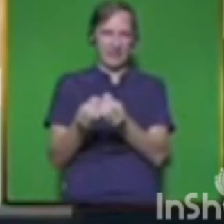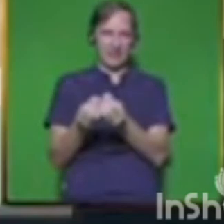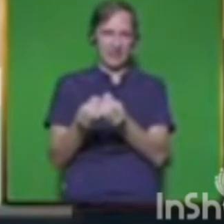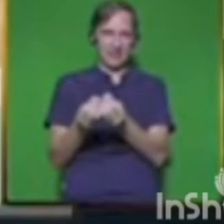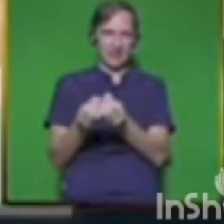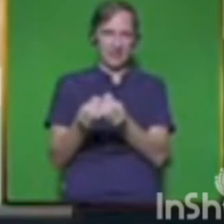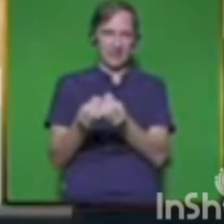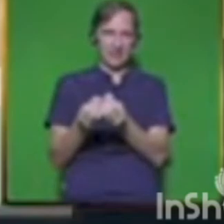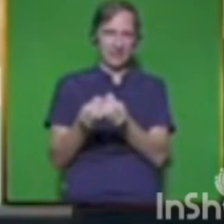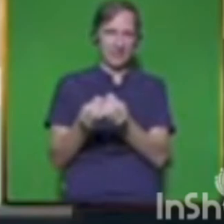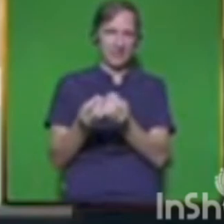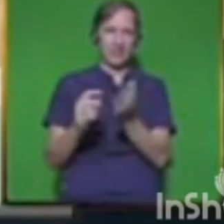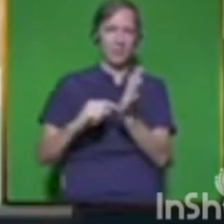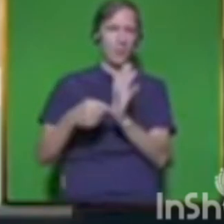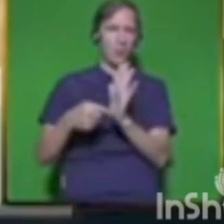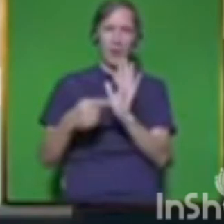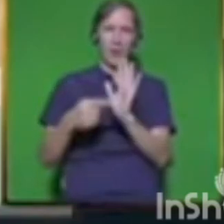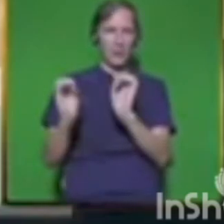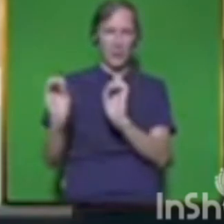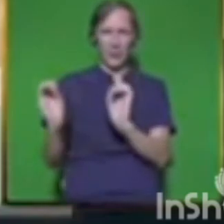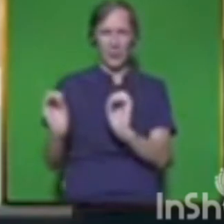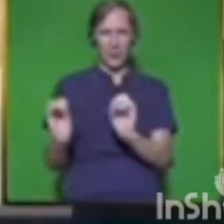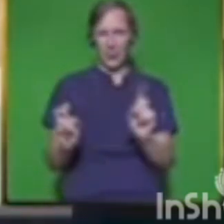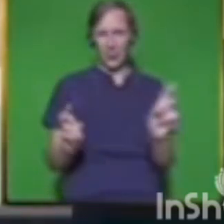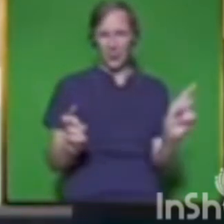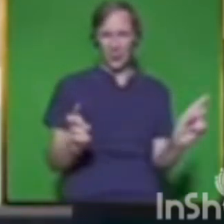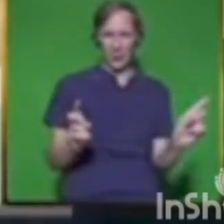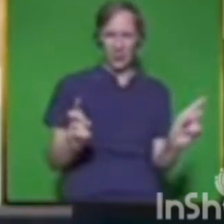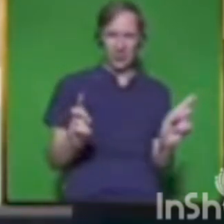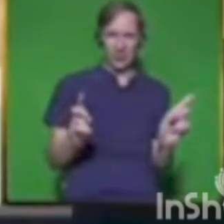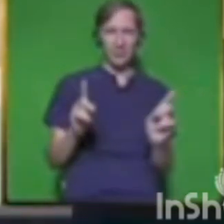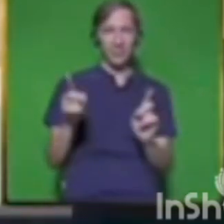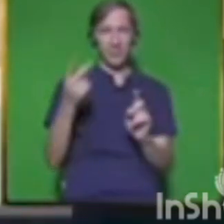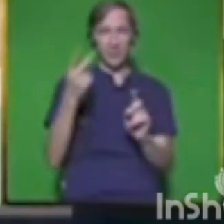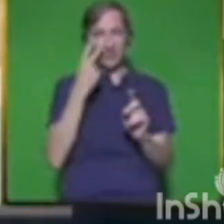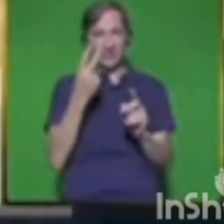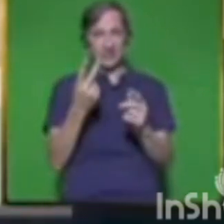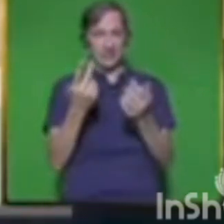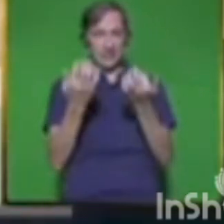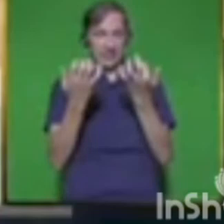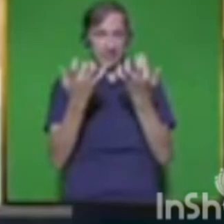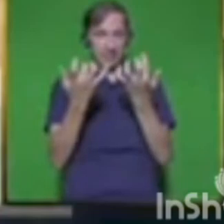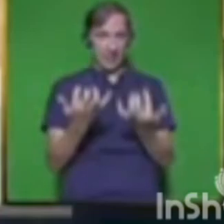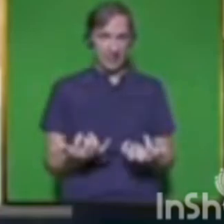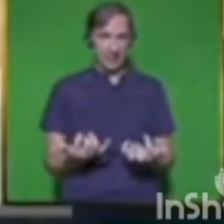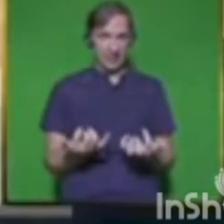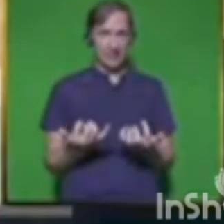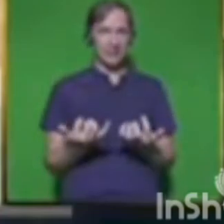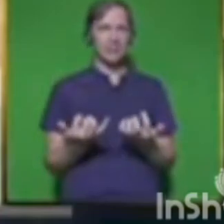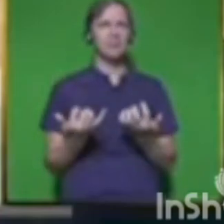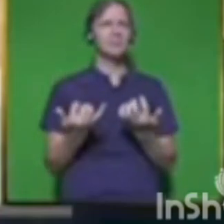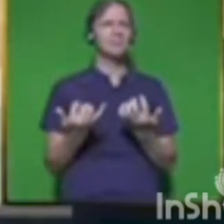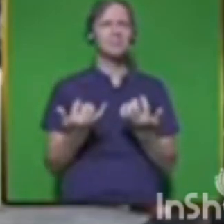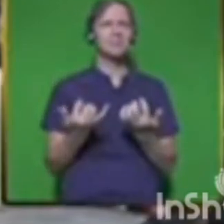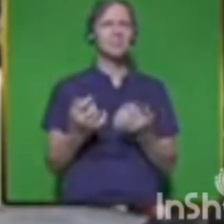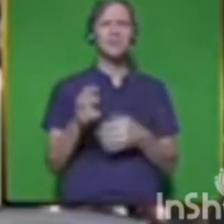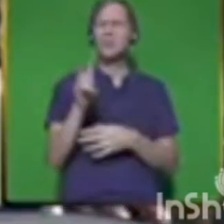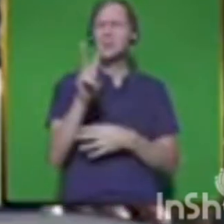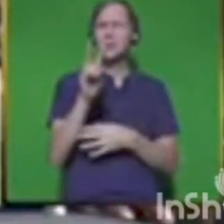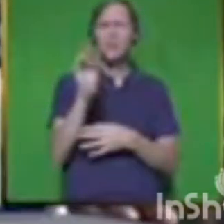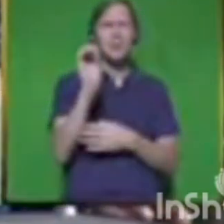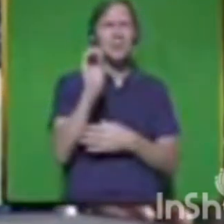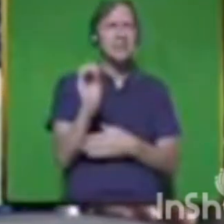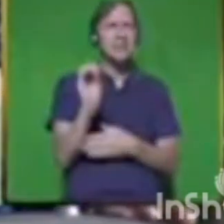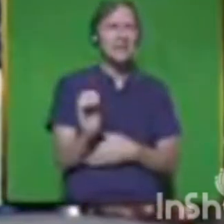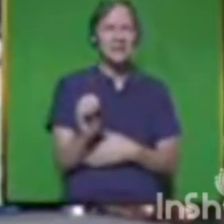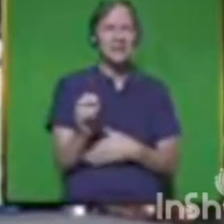there is no such a point, man. If you were to look into the budget, Honourable Deputy Speaker, there's no such a thing as a 2%. It's a 2